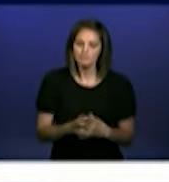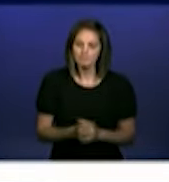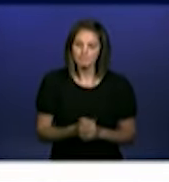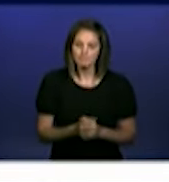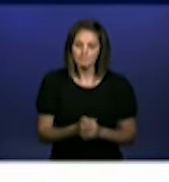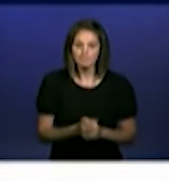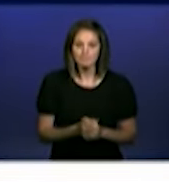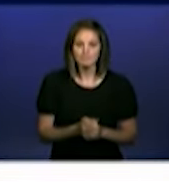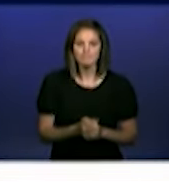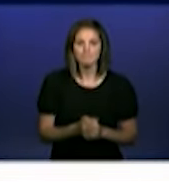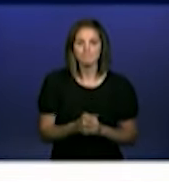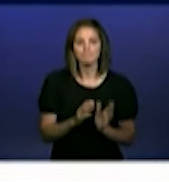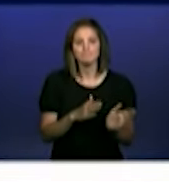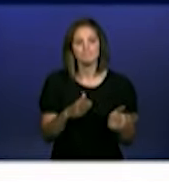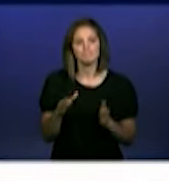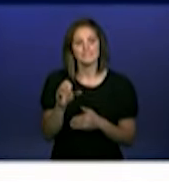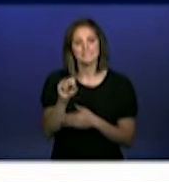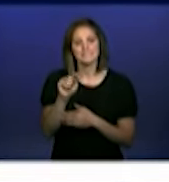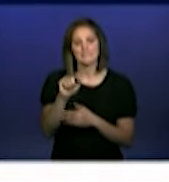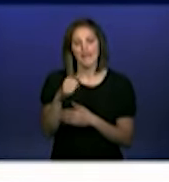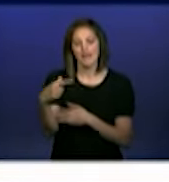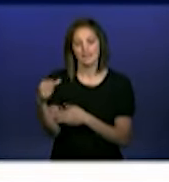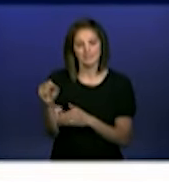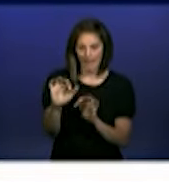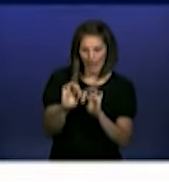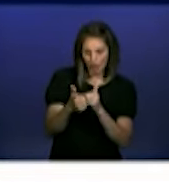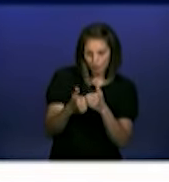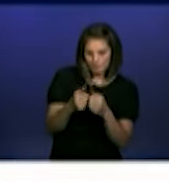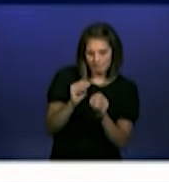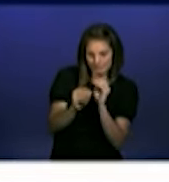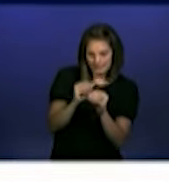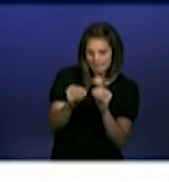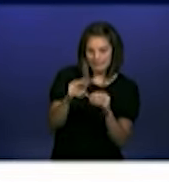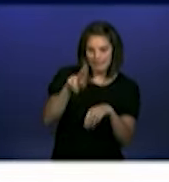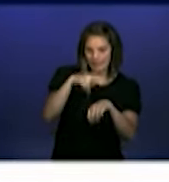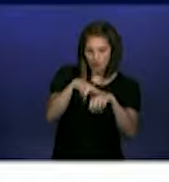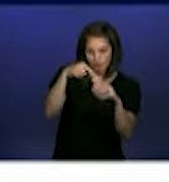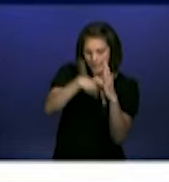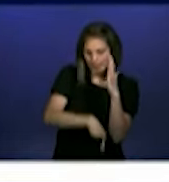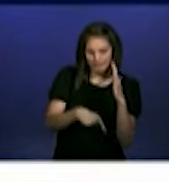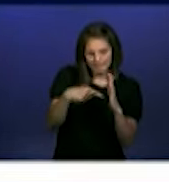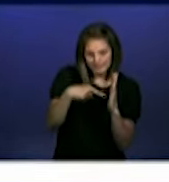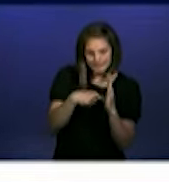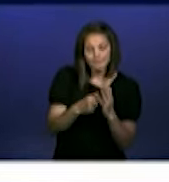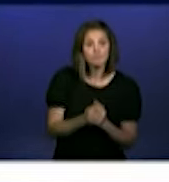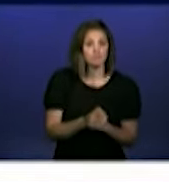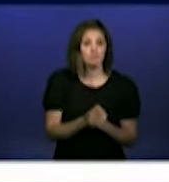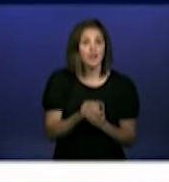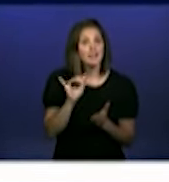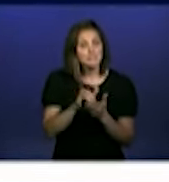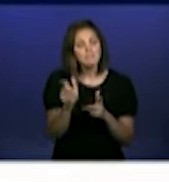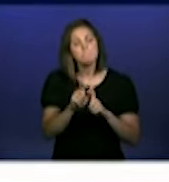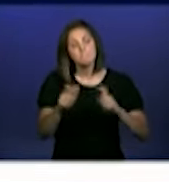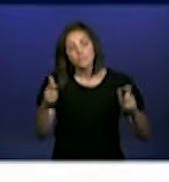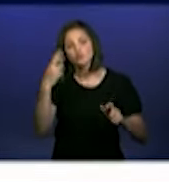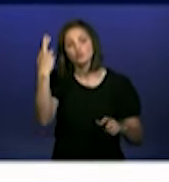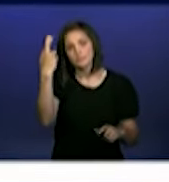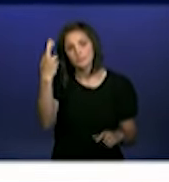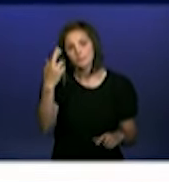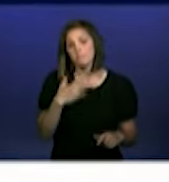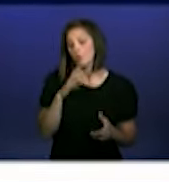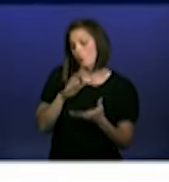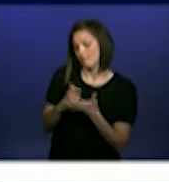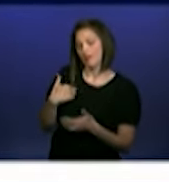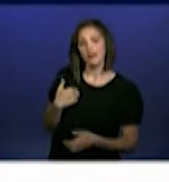Staggs, your thoughts on chipping away on that national debt? Like, this is the biggest reason why I've entered this race. I mean, my wife and I have a 14-year-old son